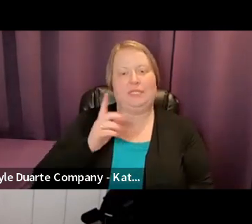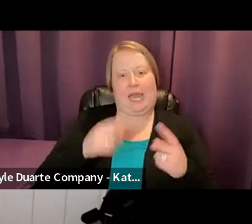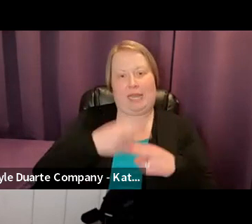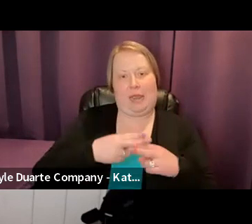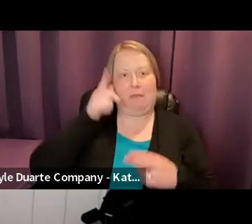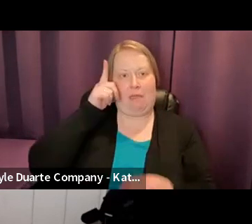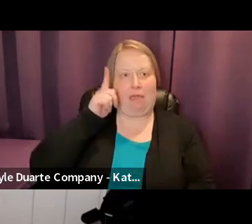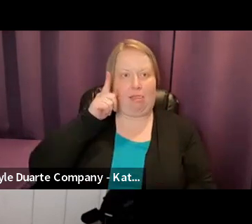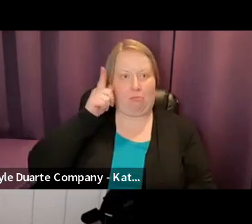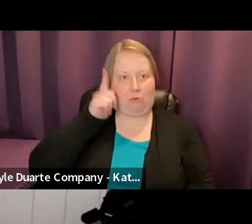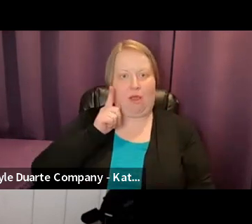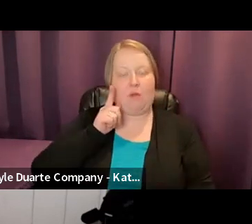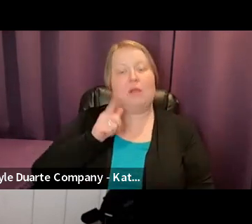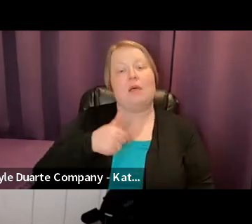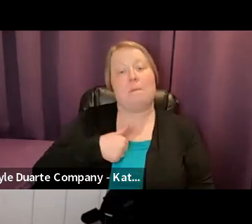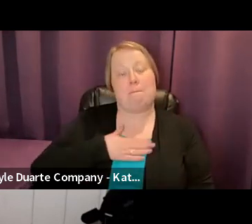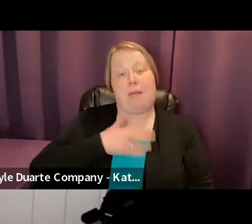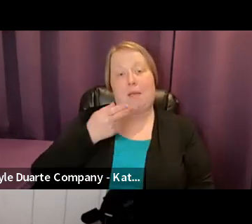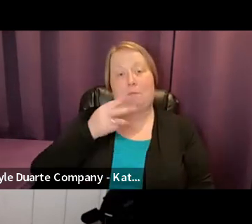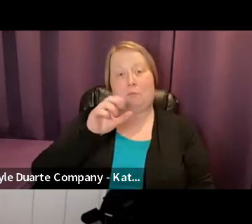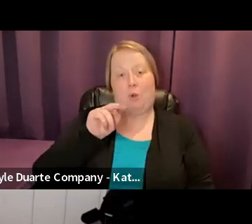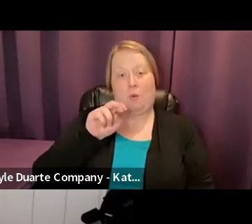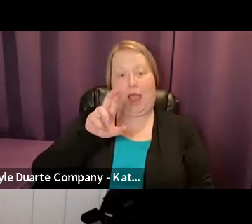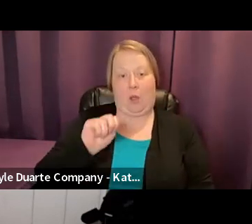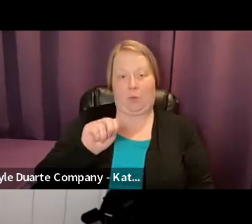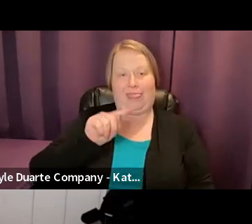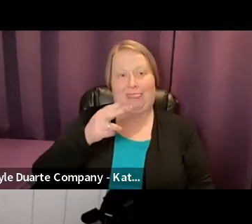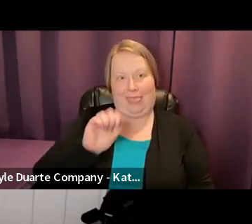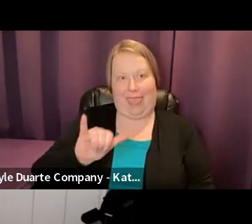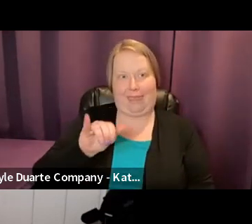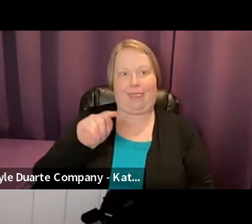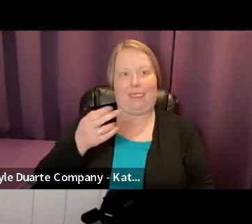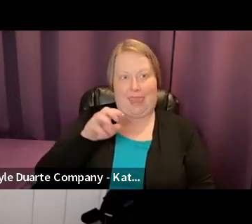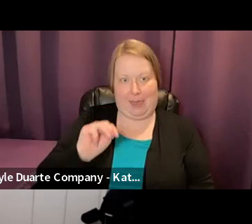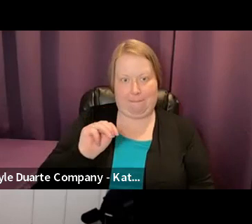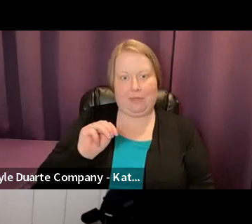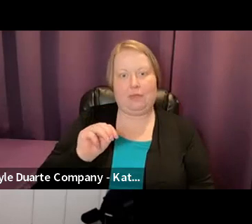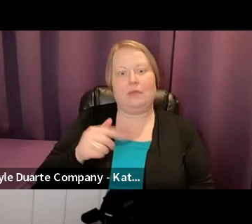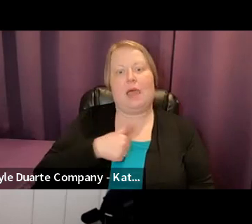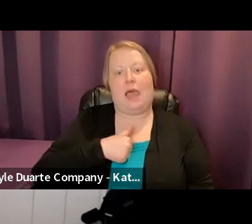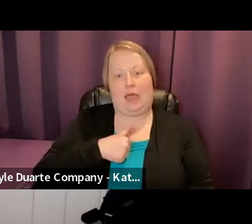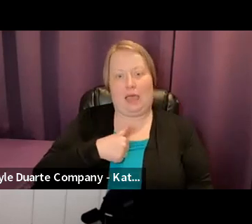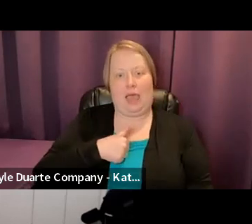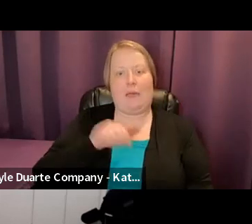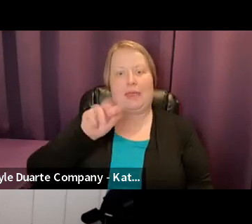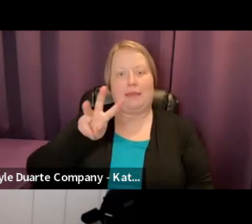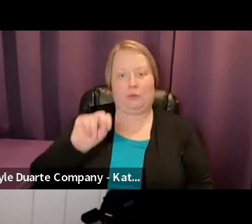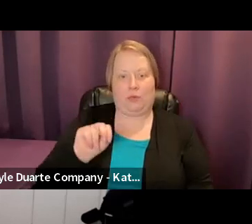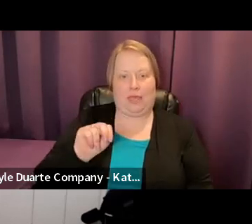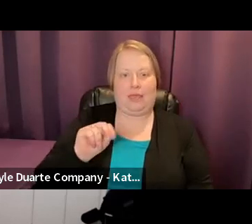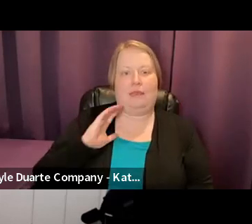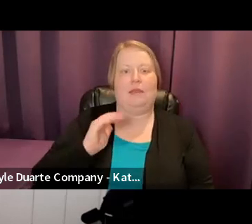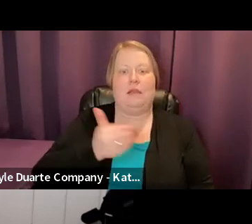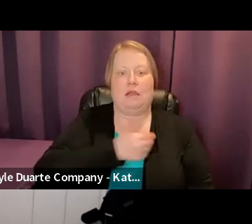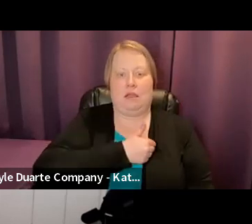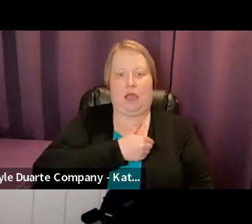them, and I am AW1's Director of Policy, Advocacy, and External Affairs. Today, I'm